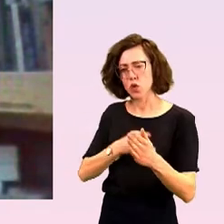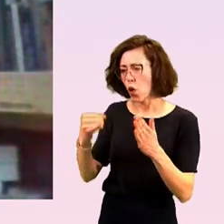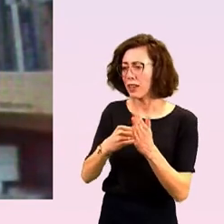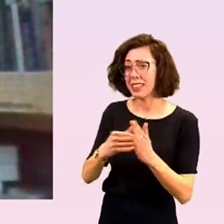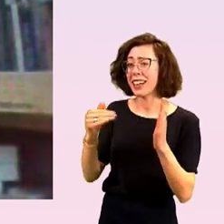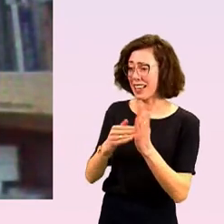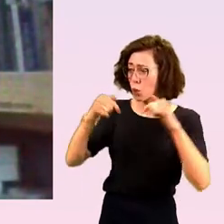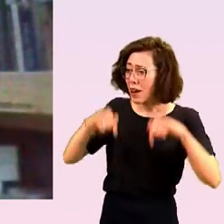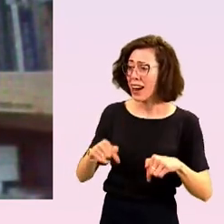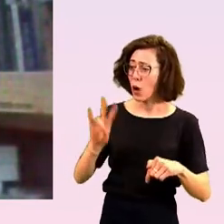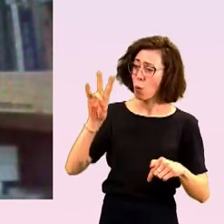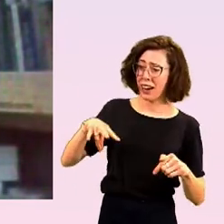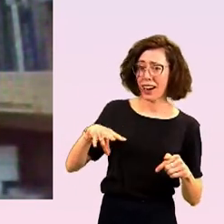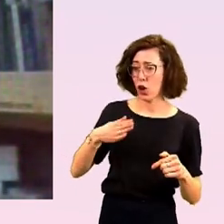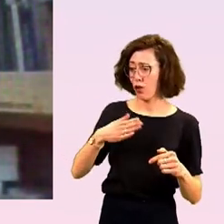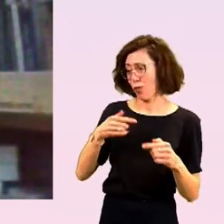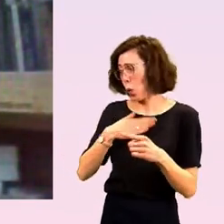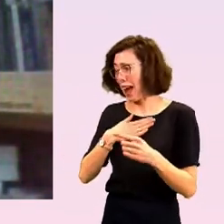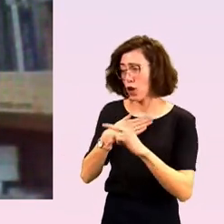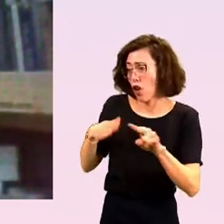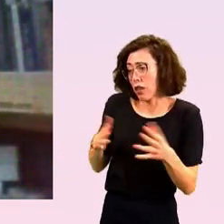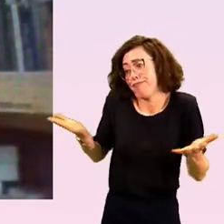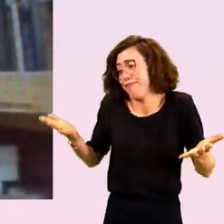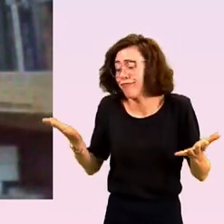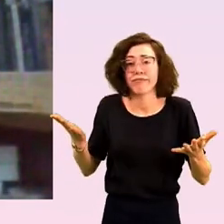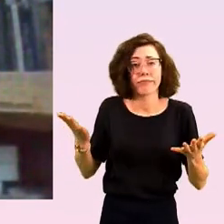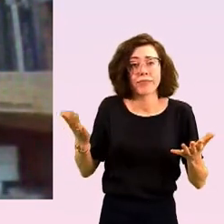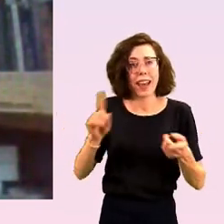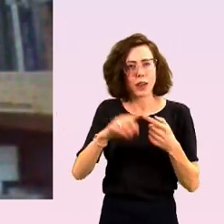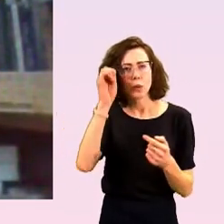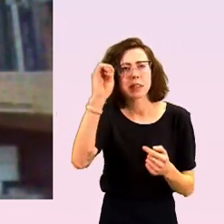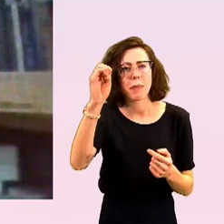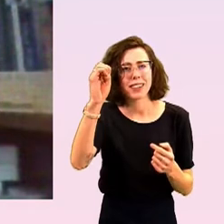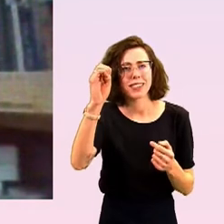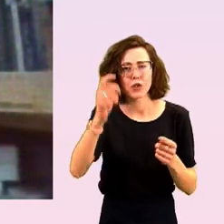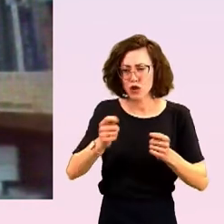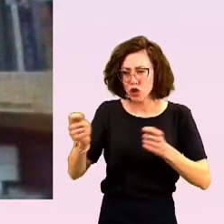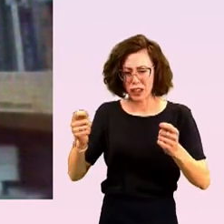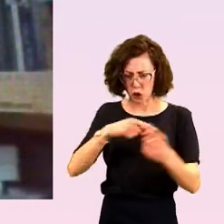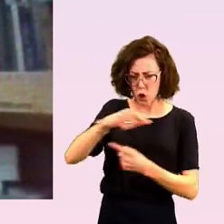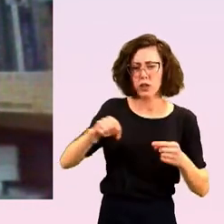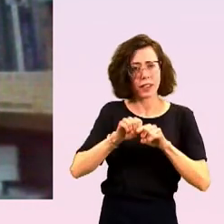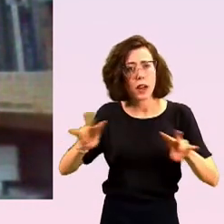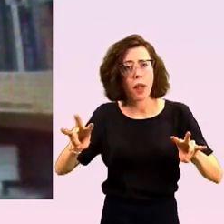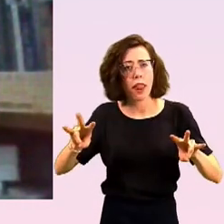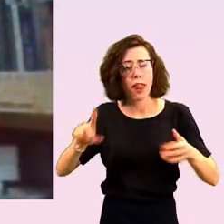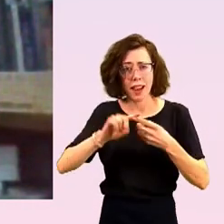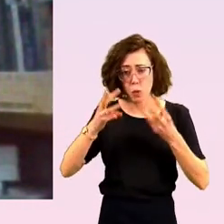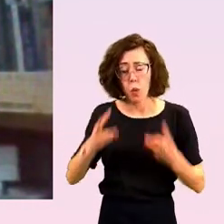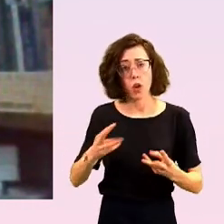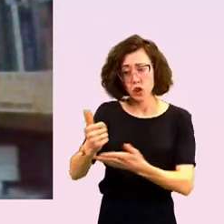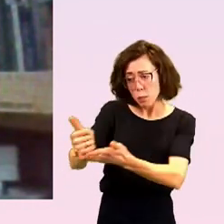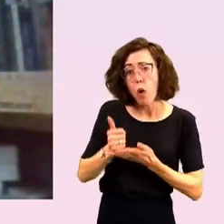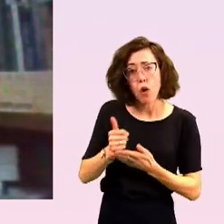we're queer, whether you like it or not. And we expect to be treated as equals, and we want the support of